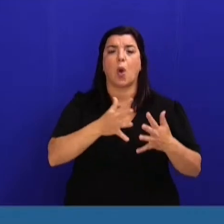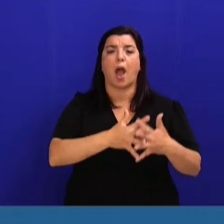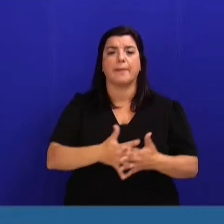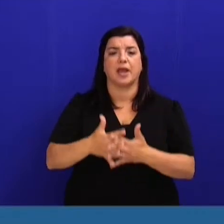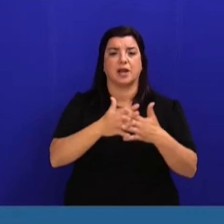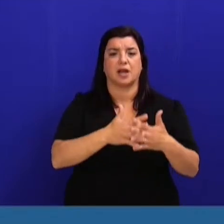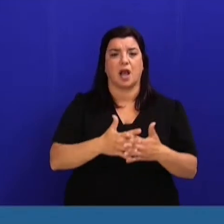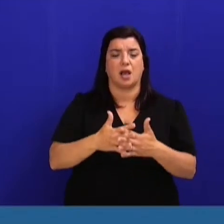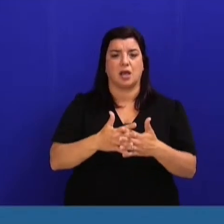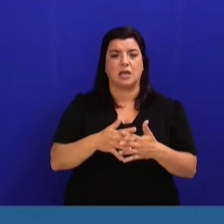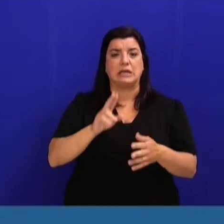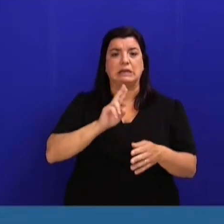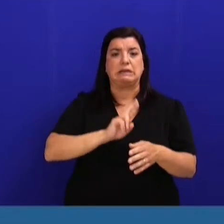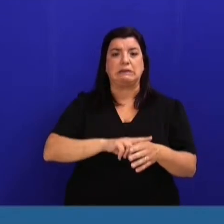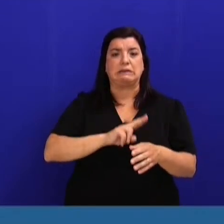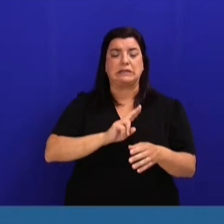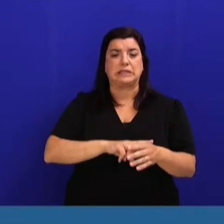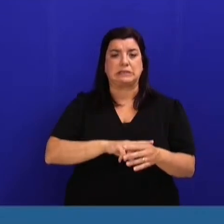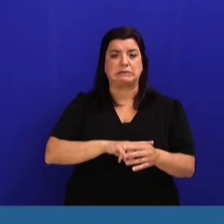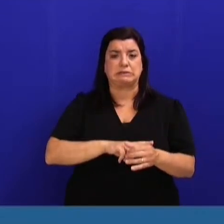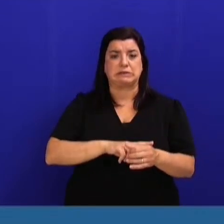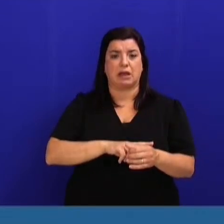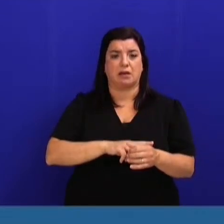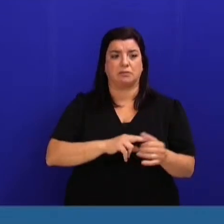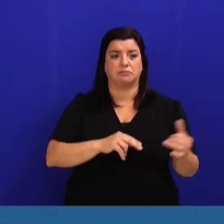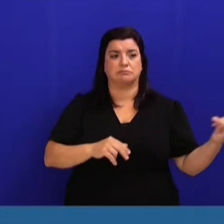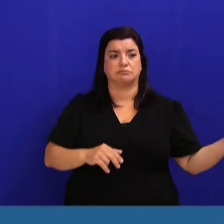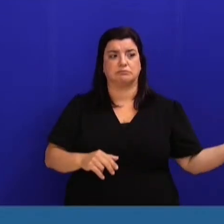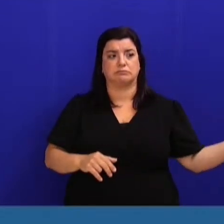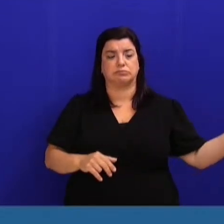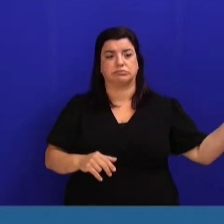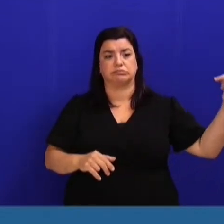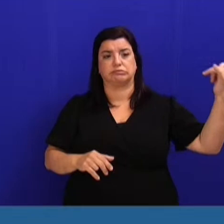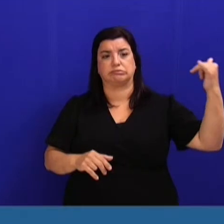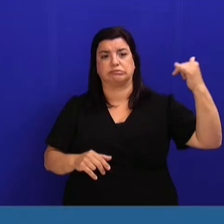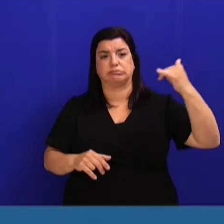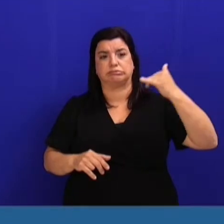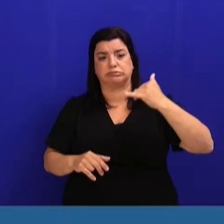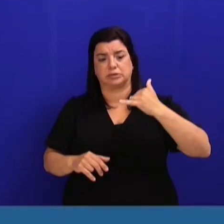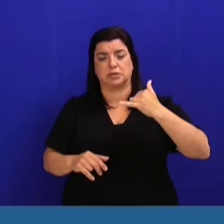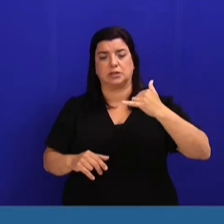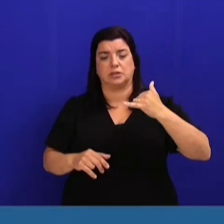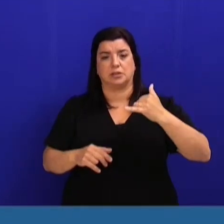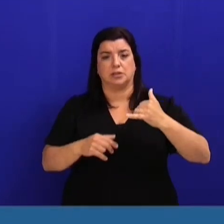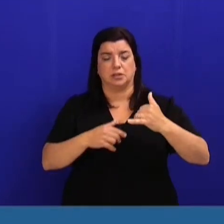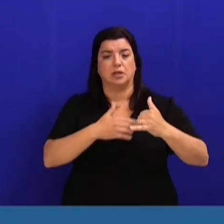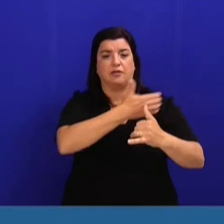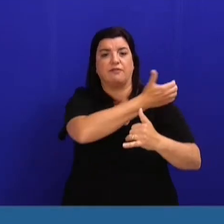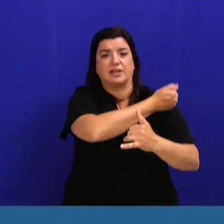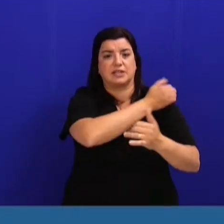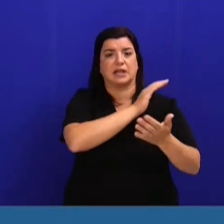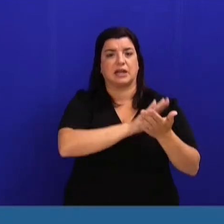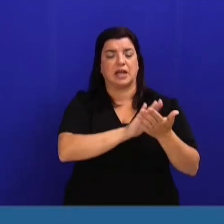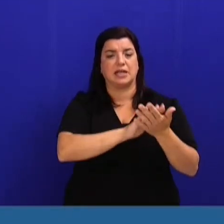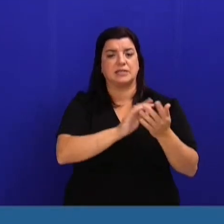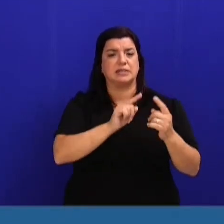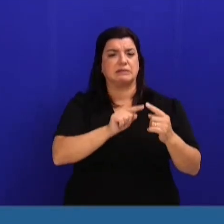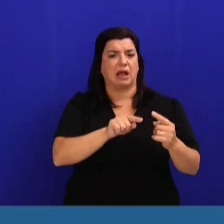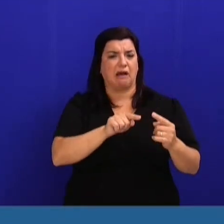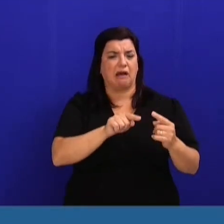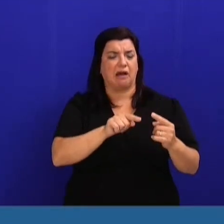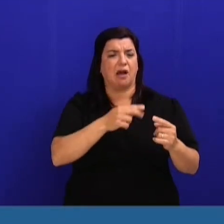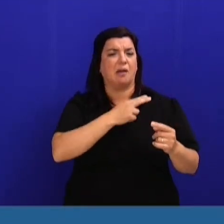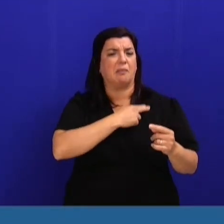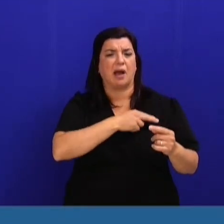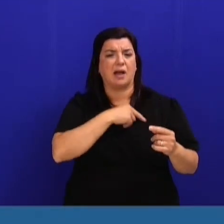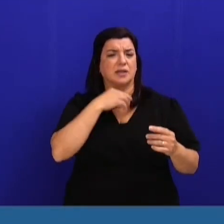end up traveling and who has been vaccinated travel to Malta if Malta